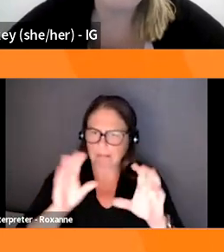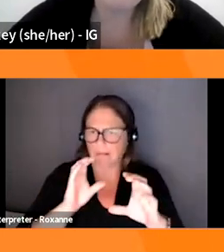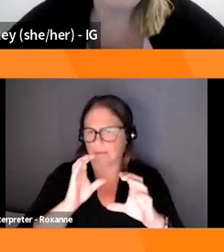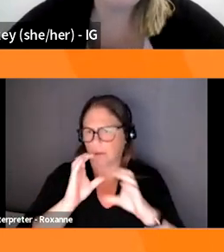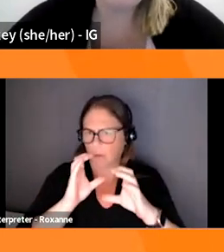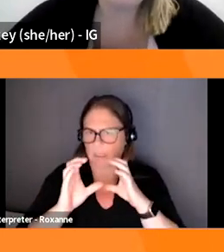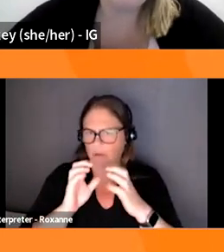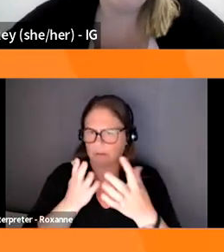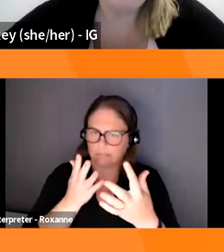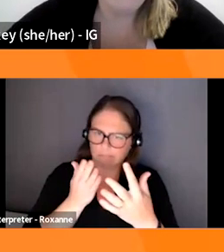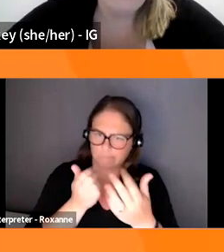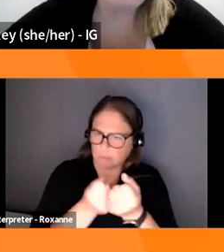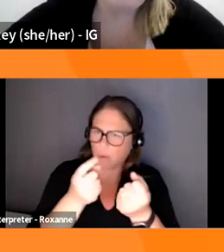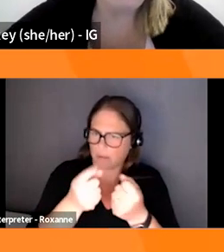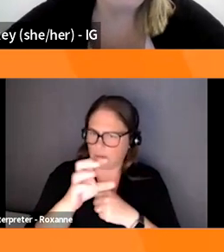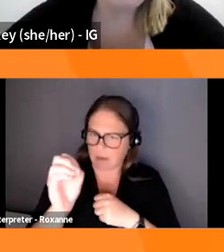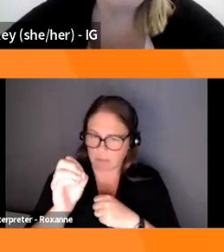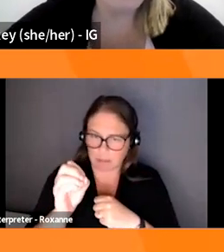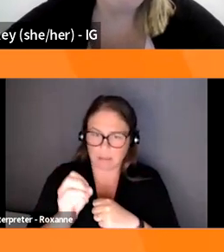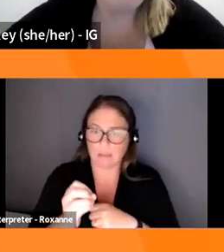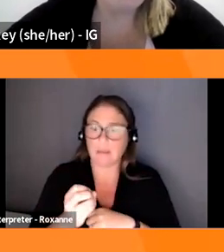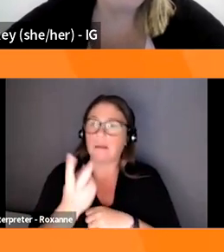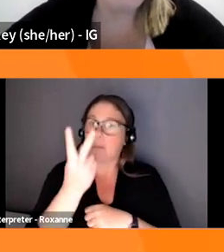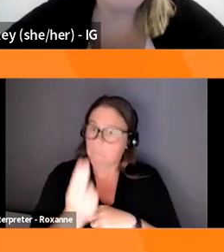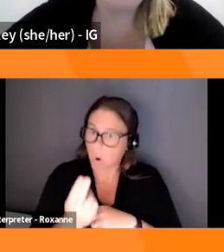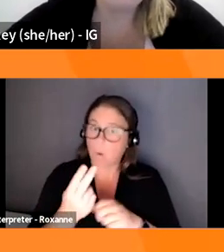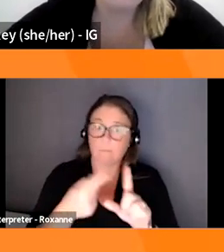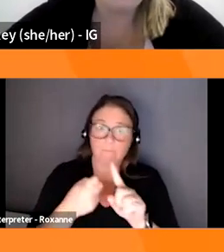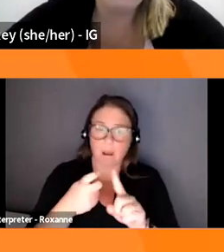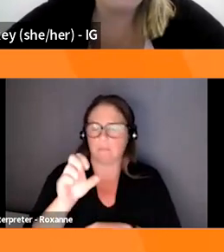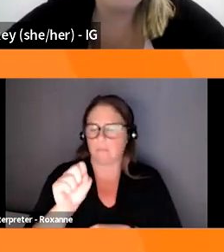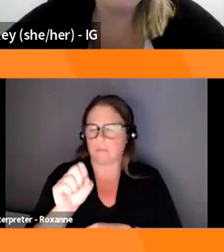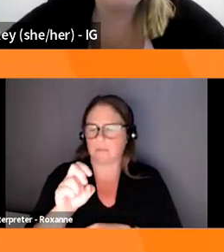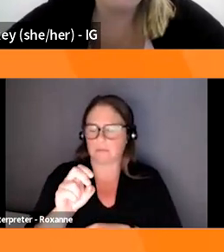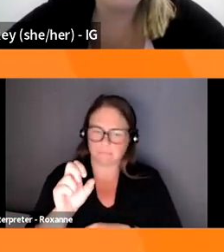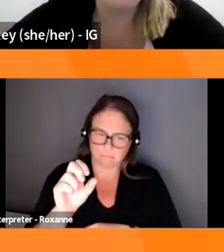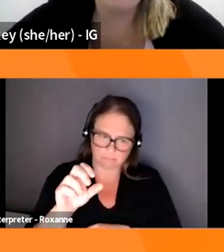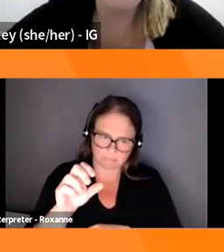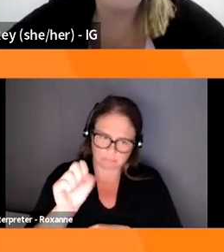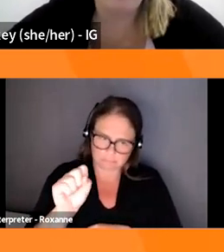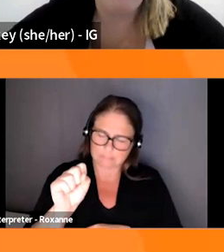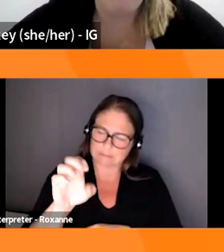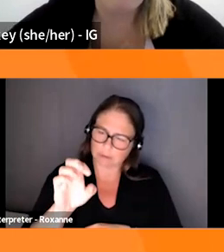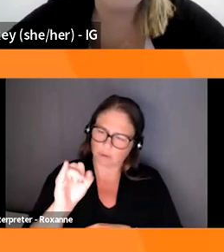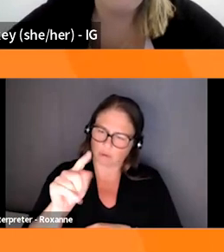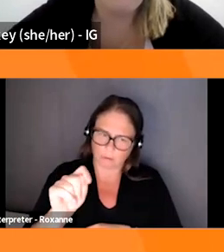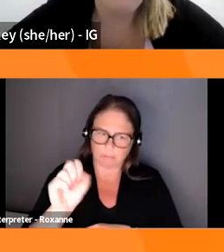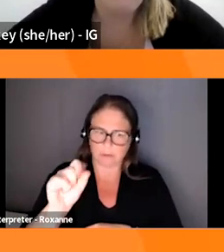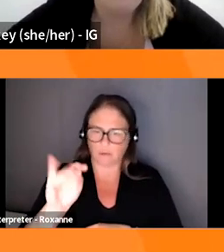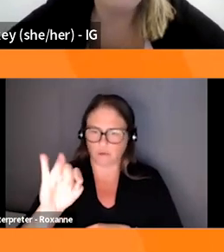from ScriptString.AI, and we welcome them both to the call today, and I'm sure we can learn lots from